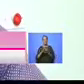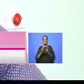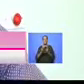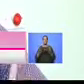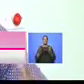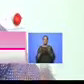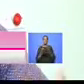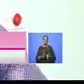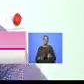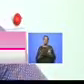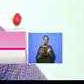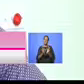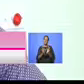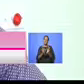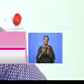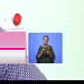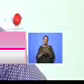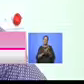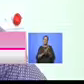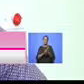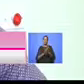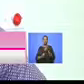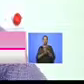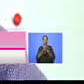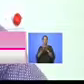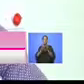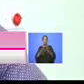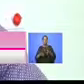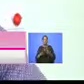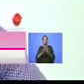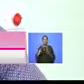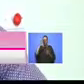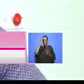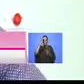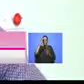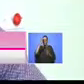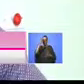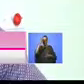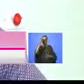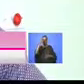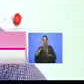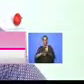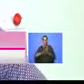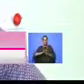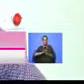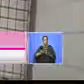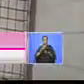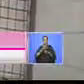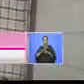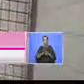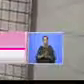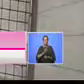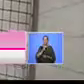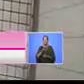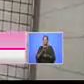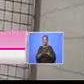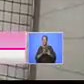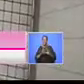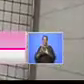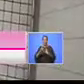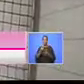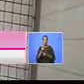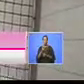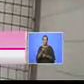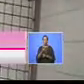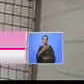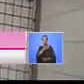that when I'm treating persons who have mental illnesses, again, depression is a very, very common one. Furthermore, Knowles believes